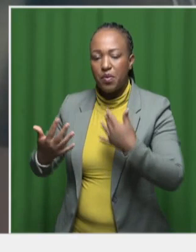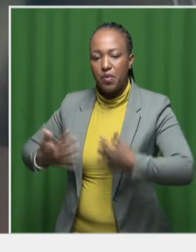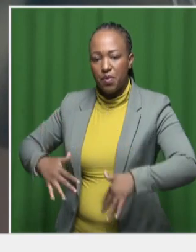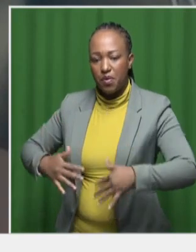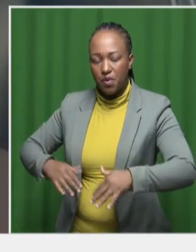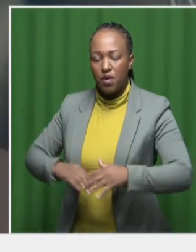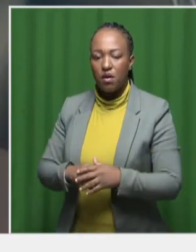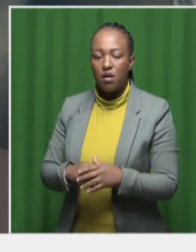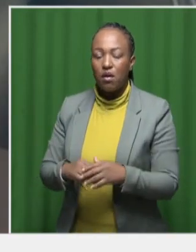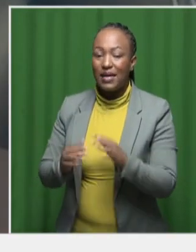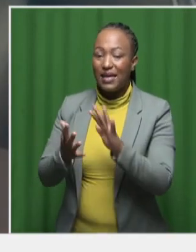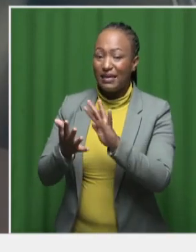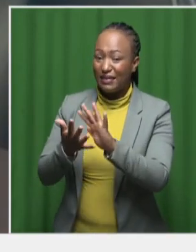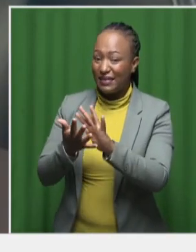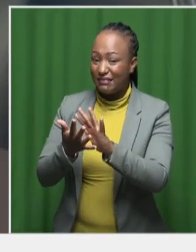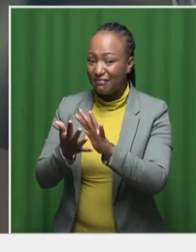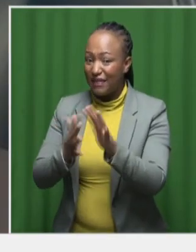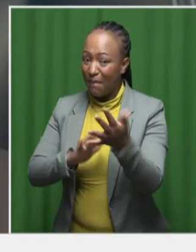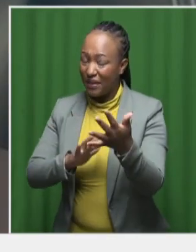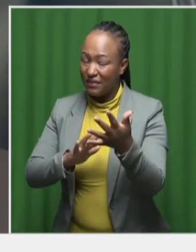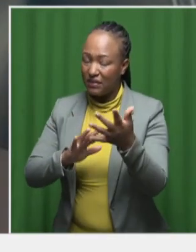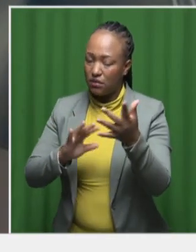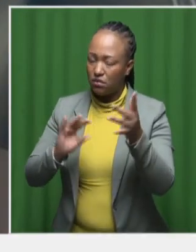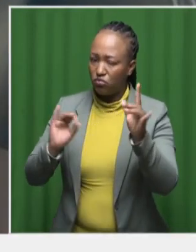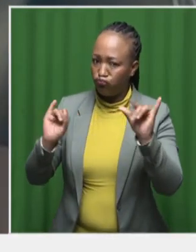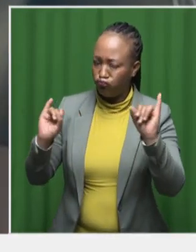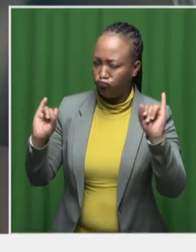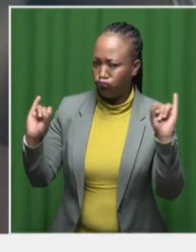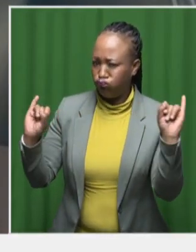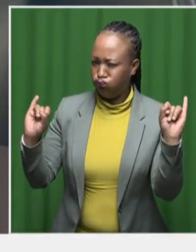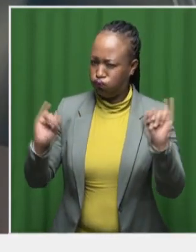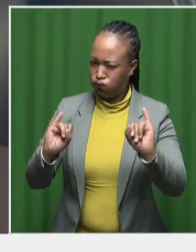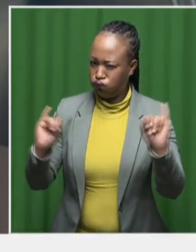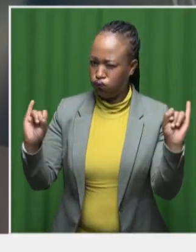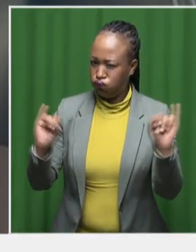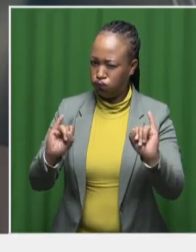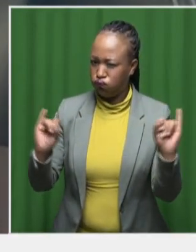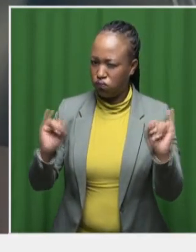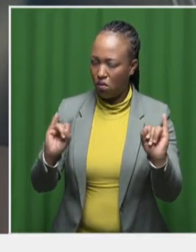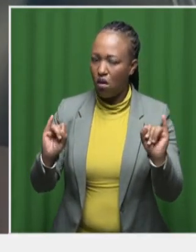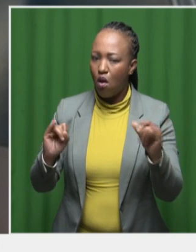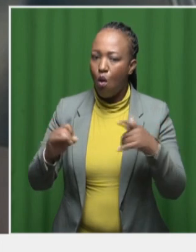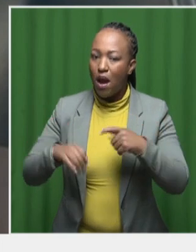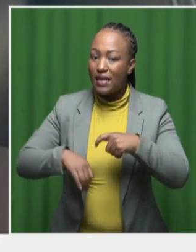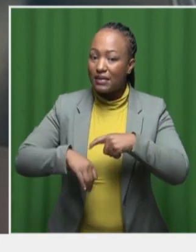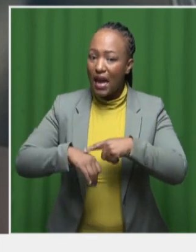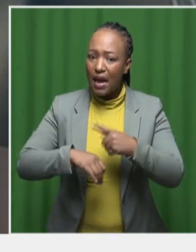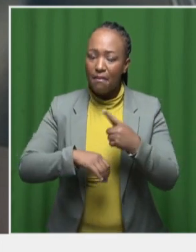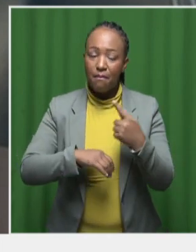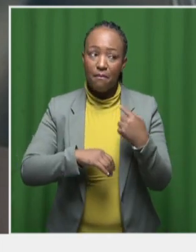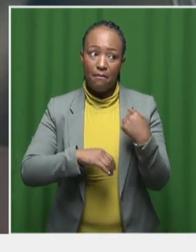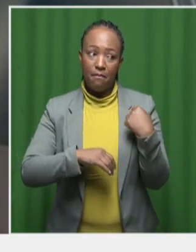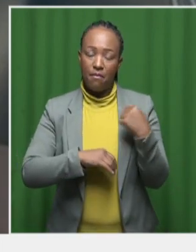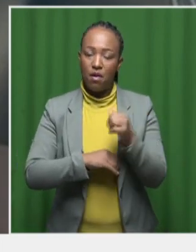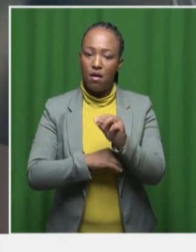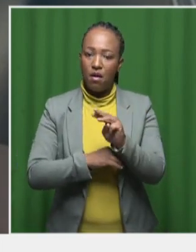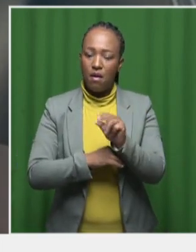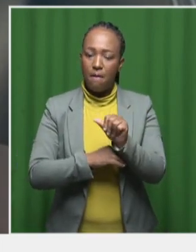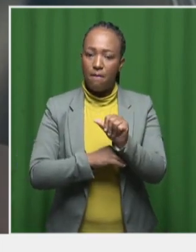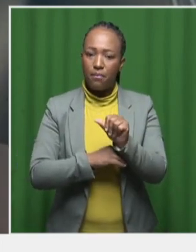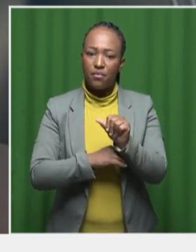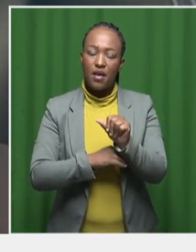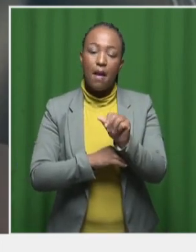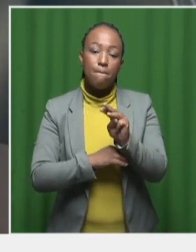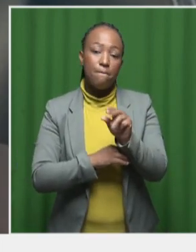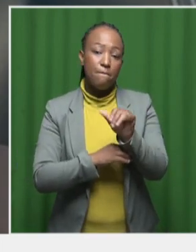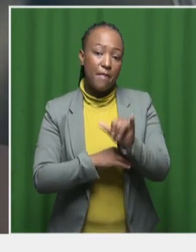of damages and devastation that we had during the floods in April and in May this year, and